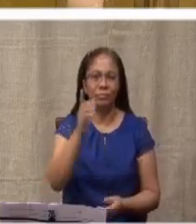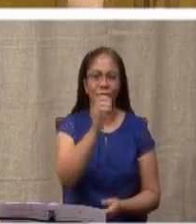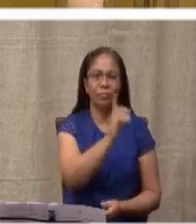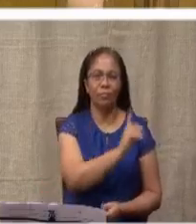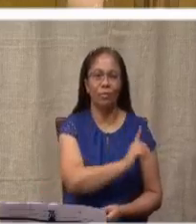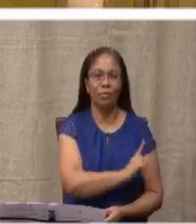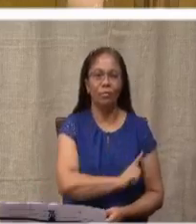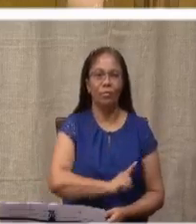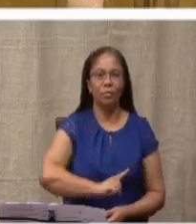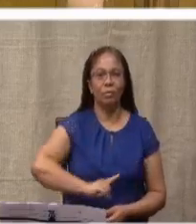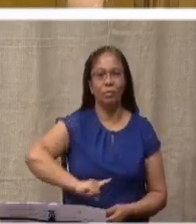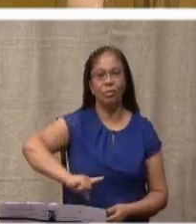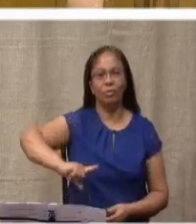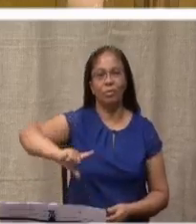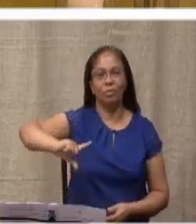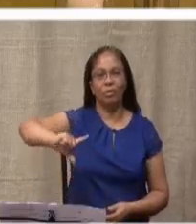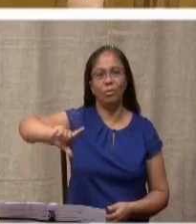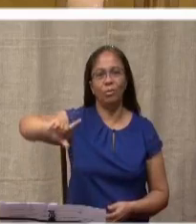life